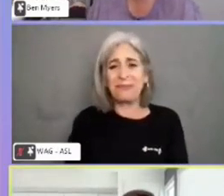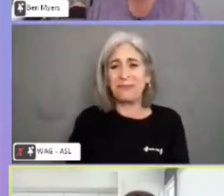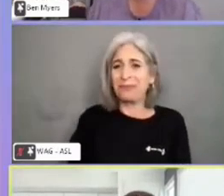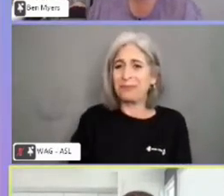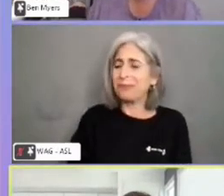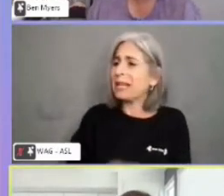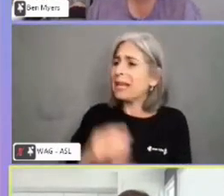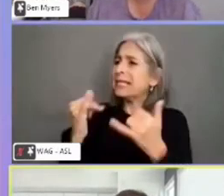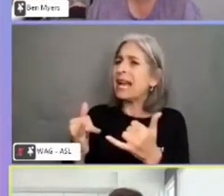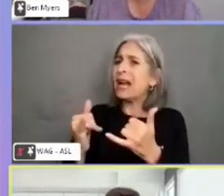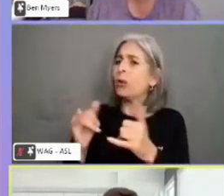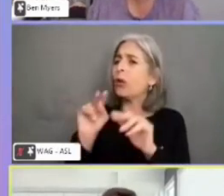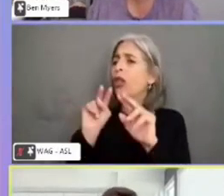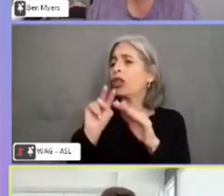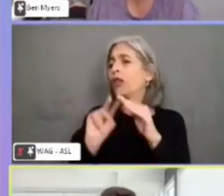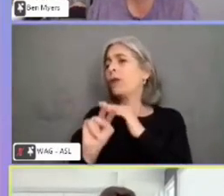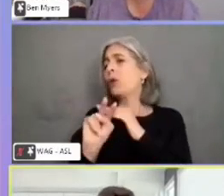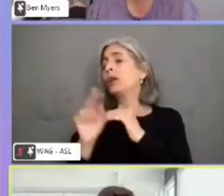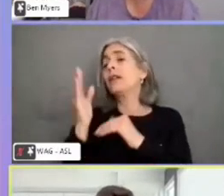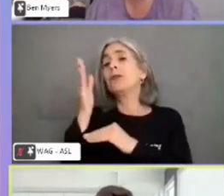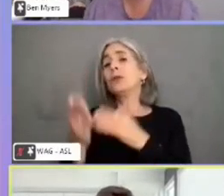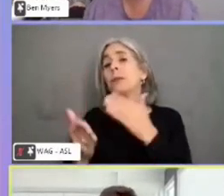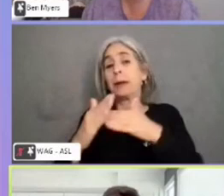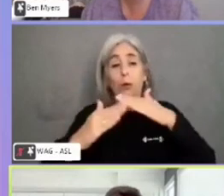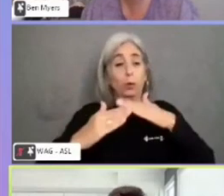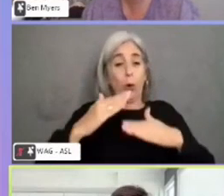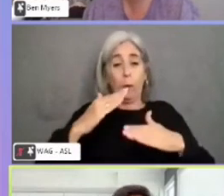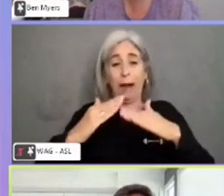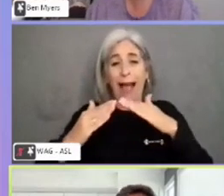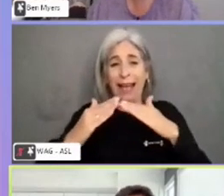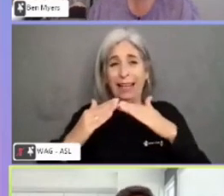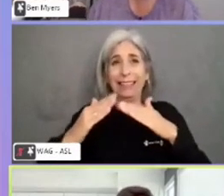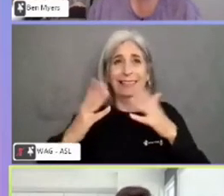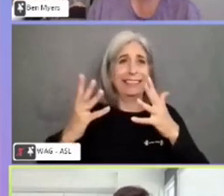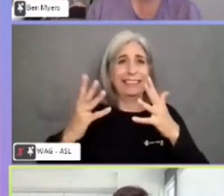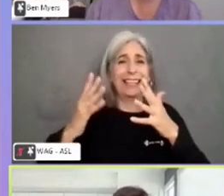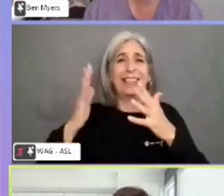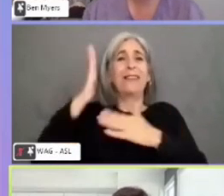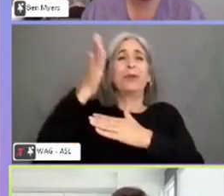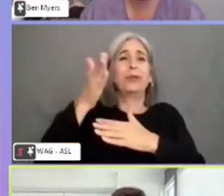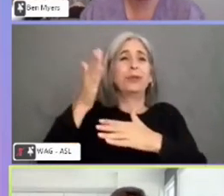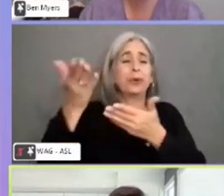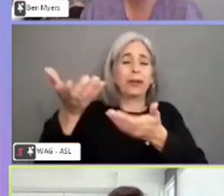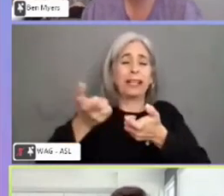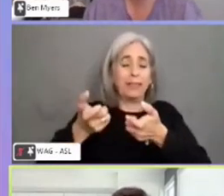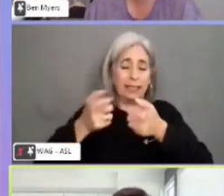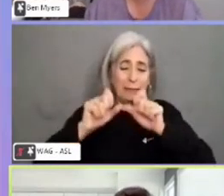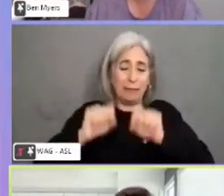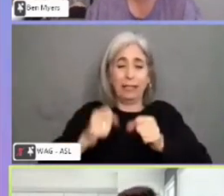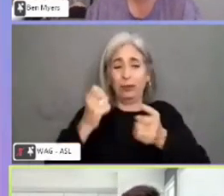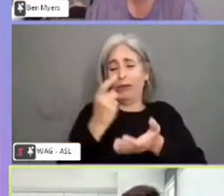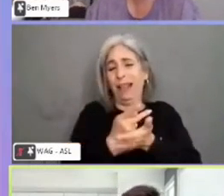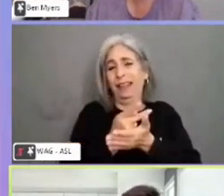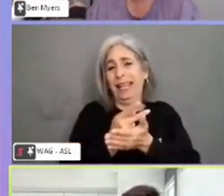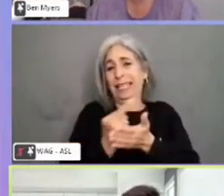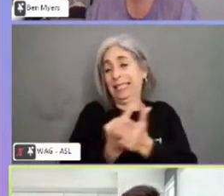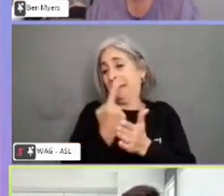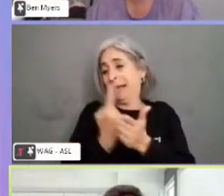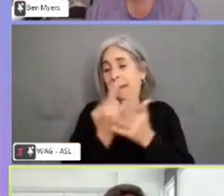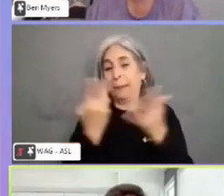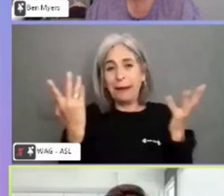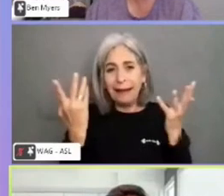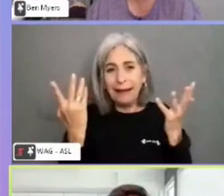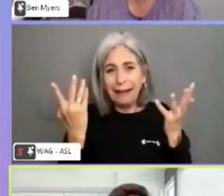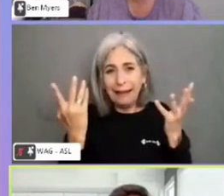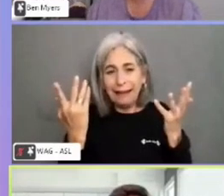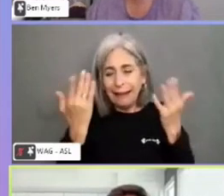Now we will look forward in the future. Maybe our robot overlords will give us the ability to validate sometime.